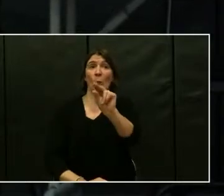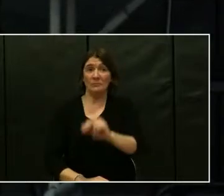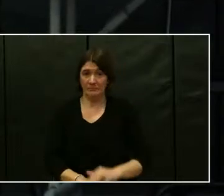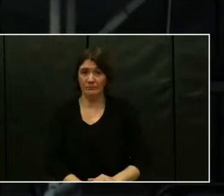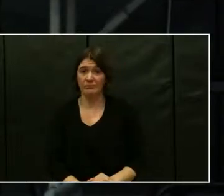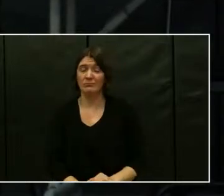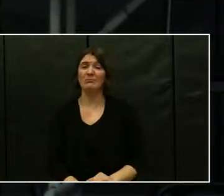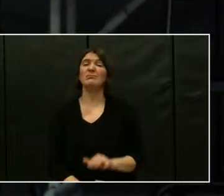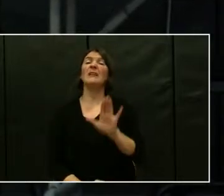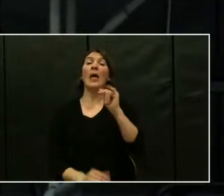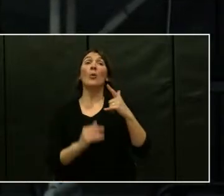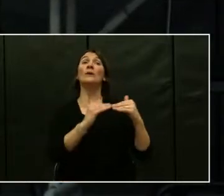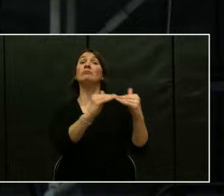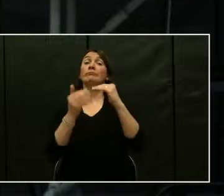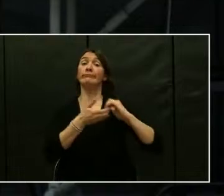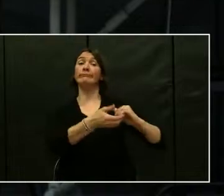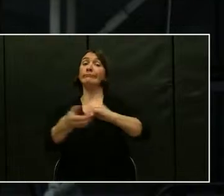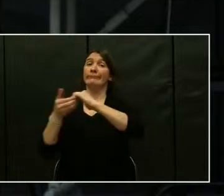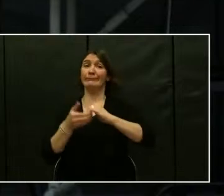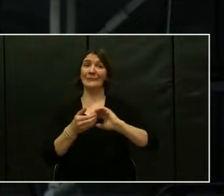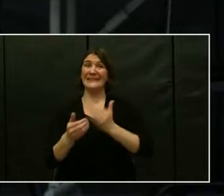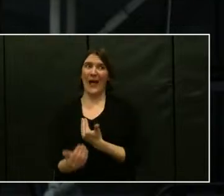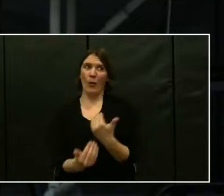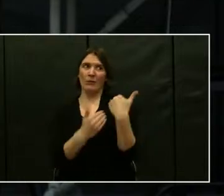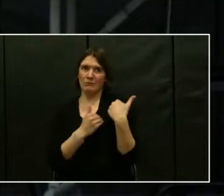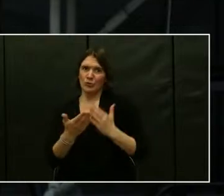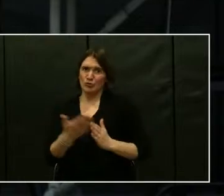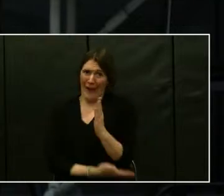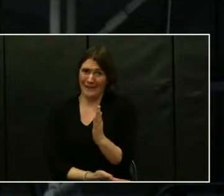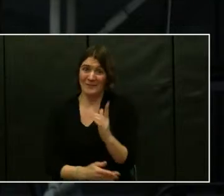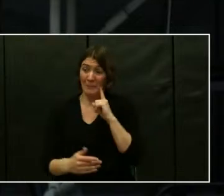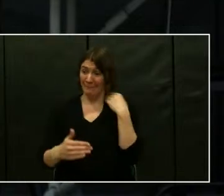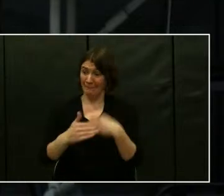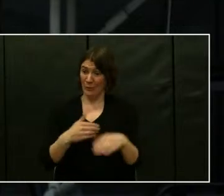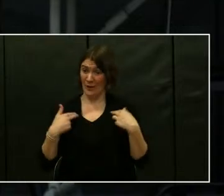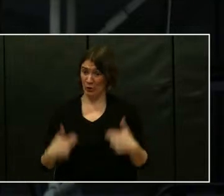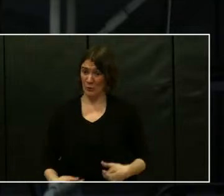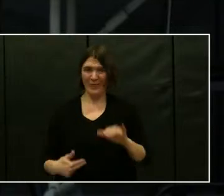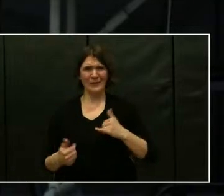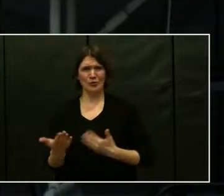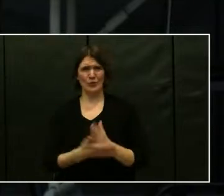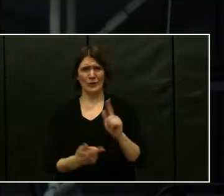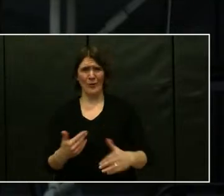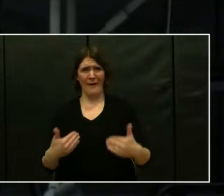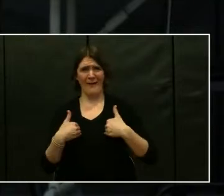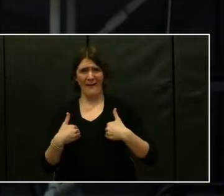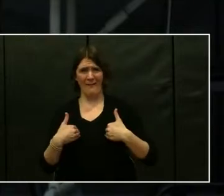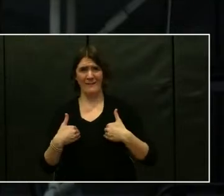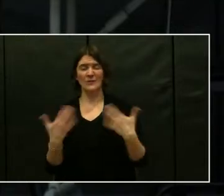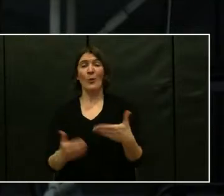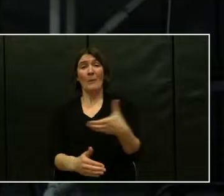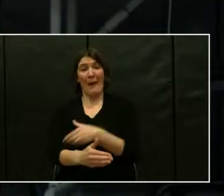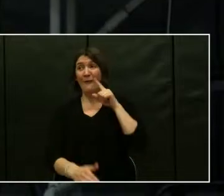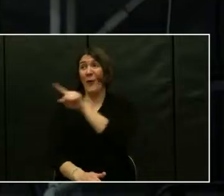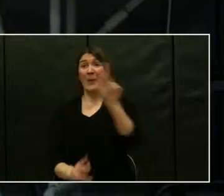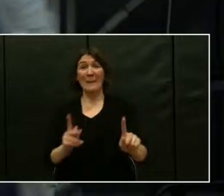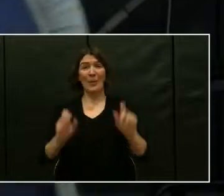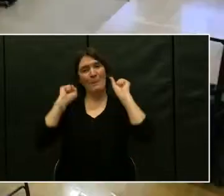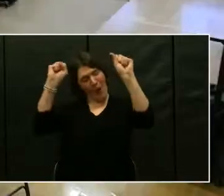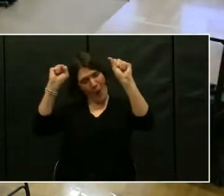collectively sharing power is our Birthright as human beings power to the